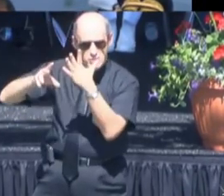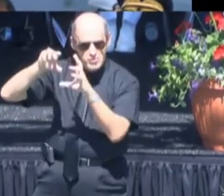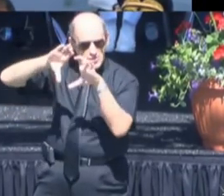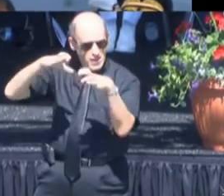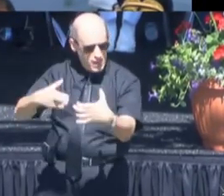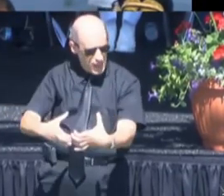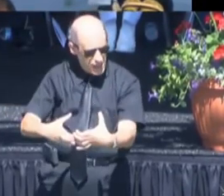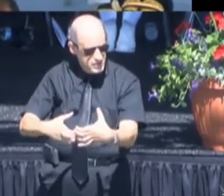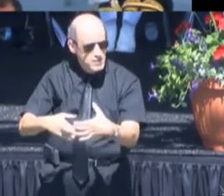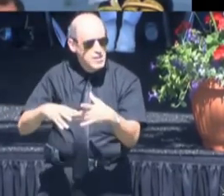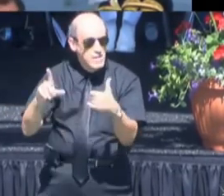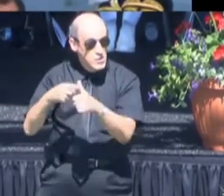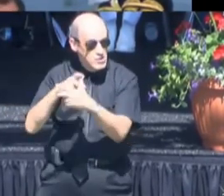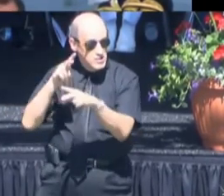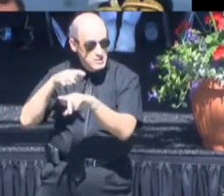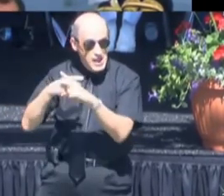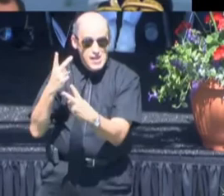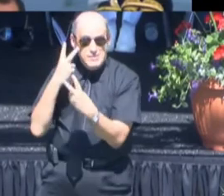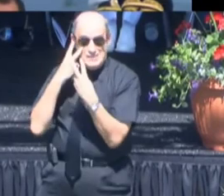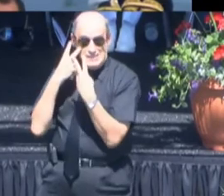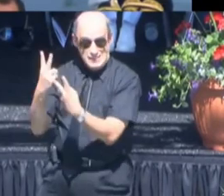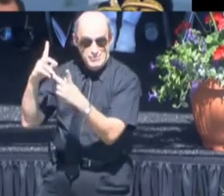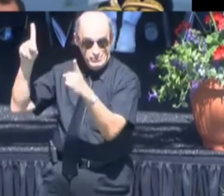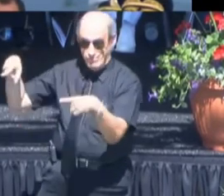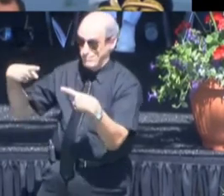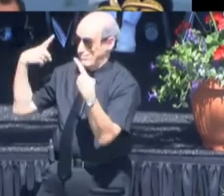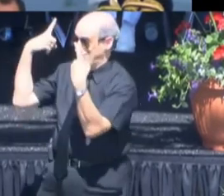was my first time seeing him in my life.